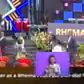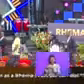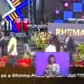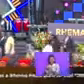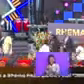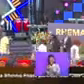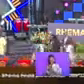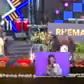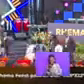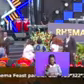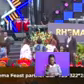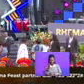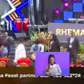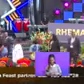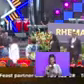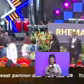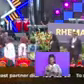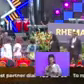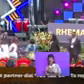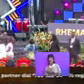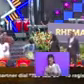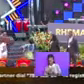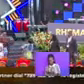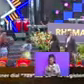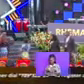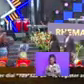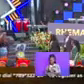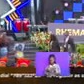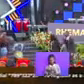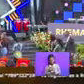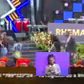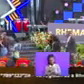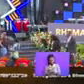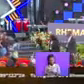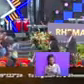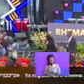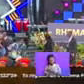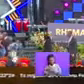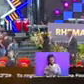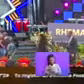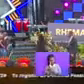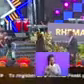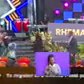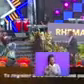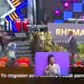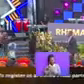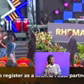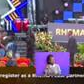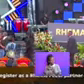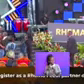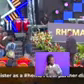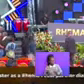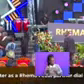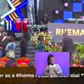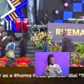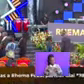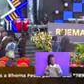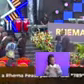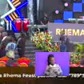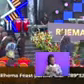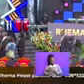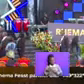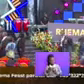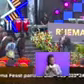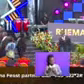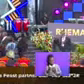asking you so that you don't waste our time we are asking to make four lines listen can you guys do